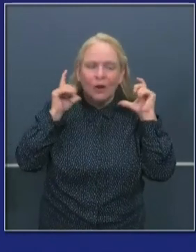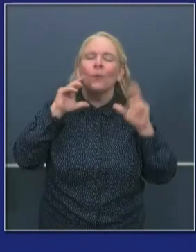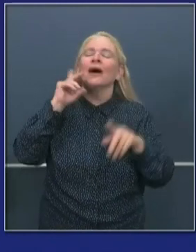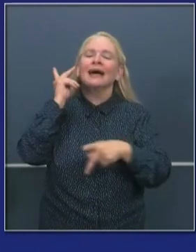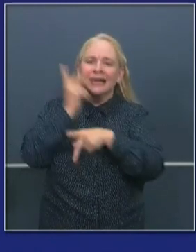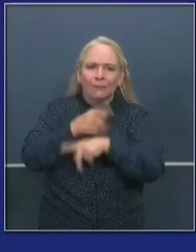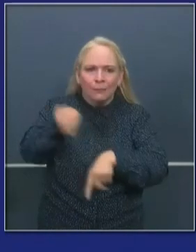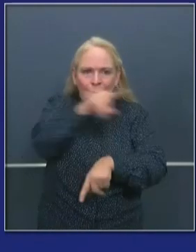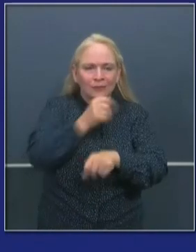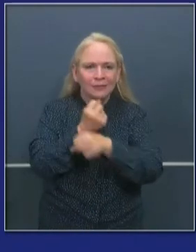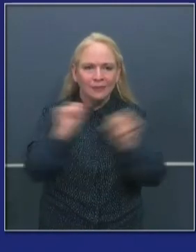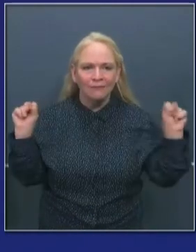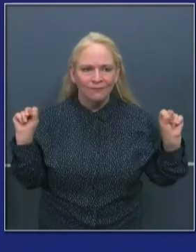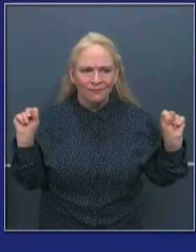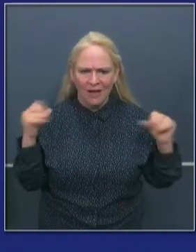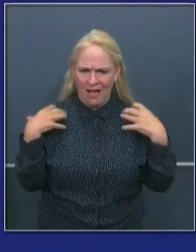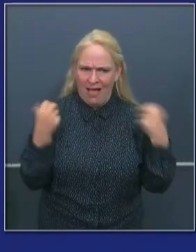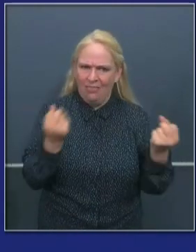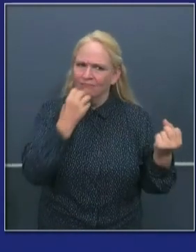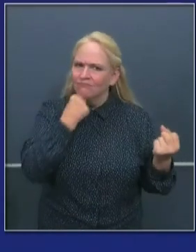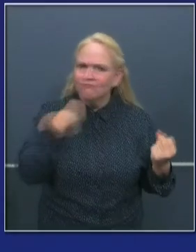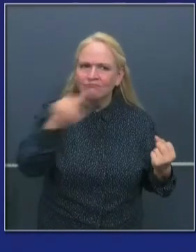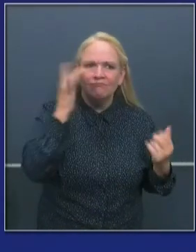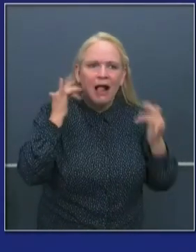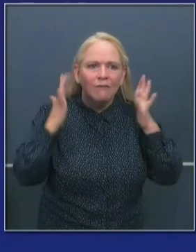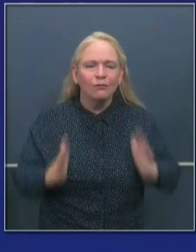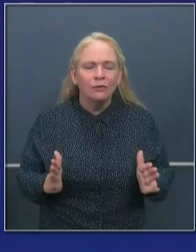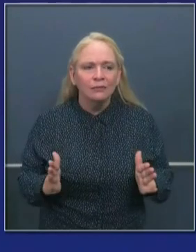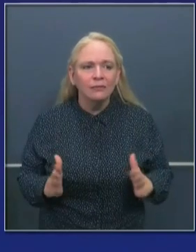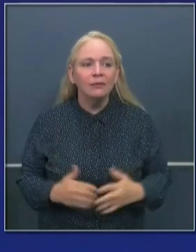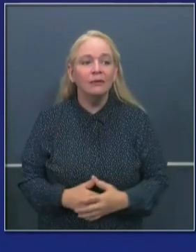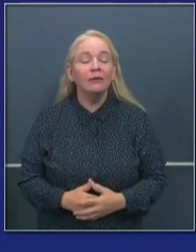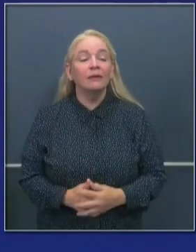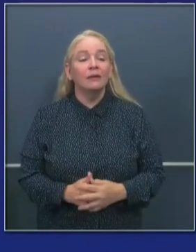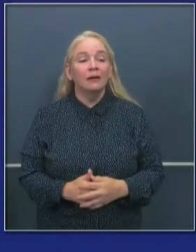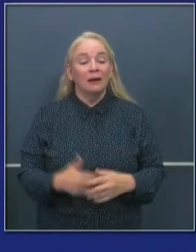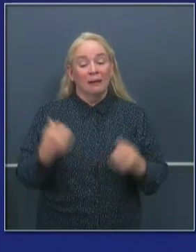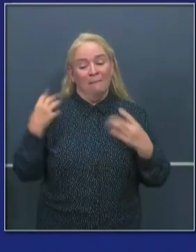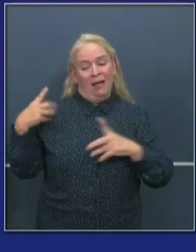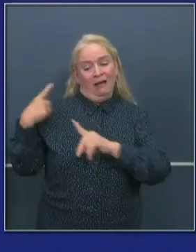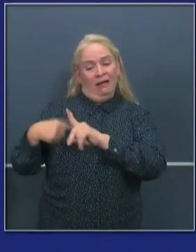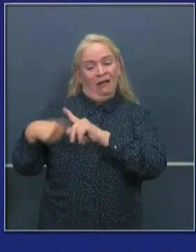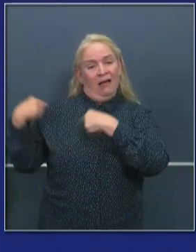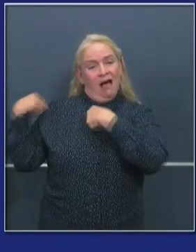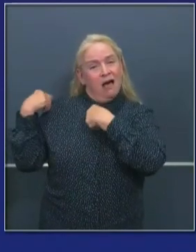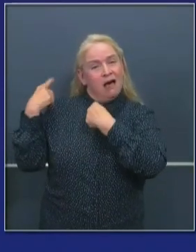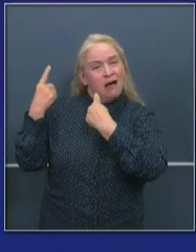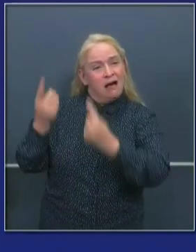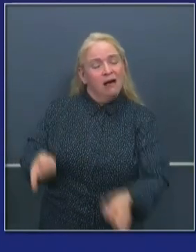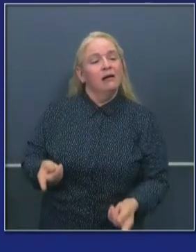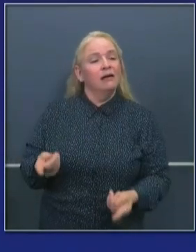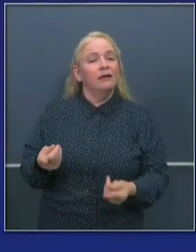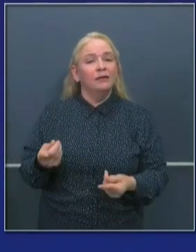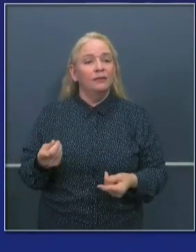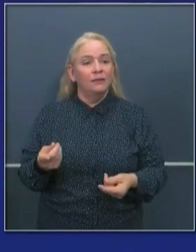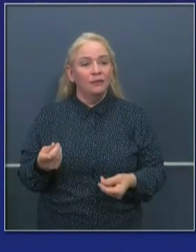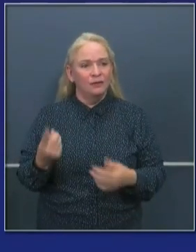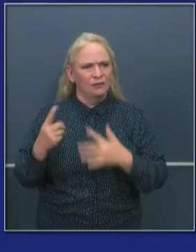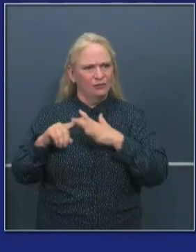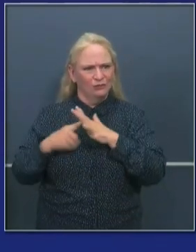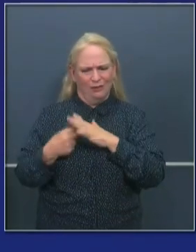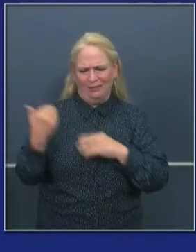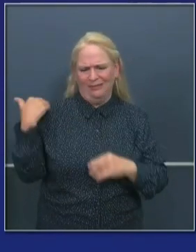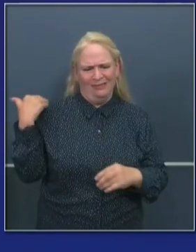as a consequence, we have for many, many months now, going back to the beginning of many of